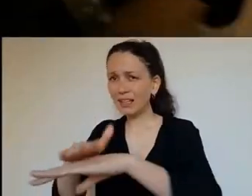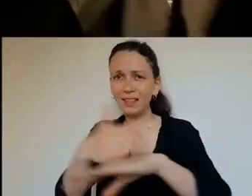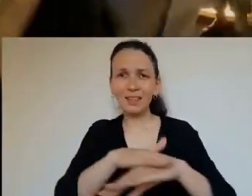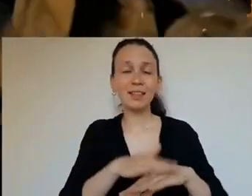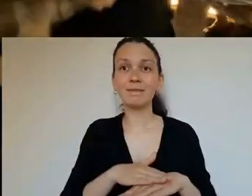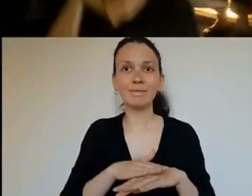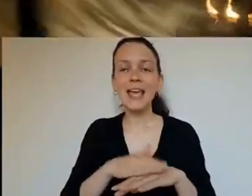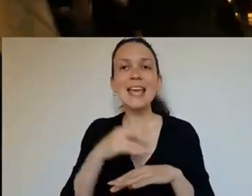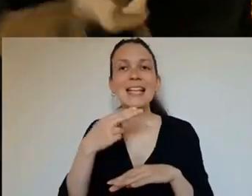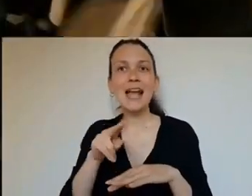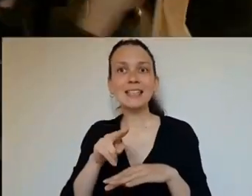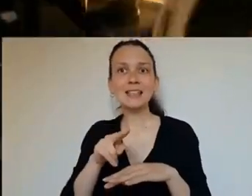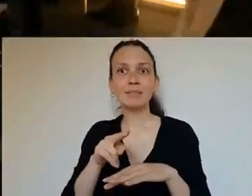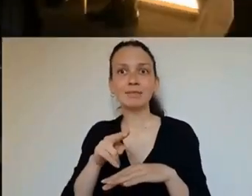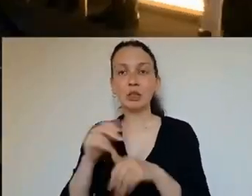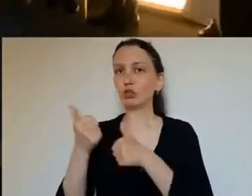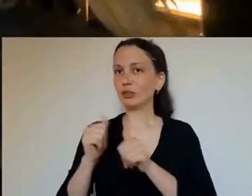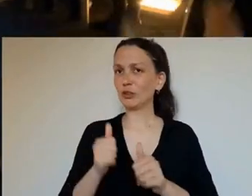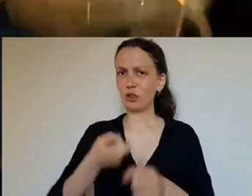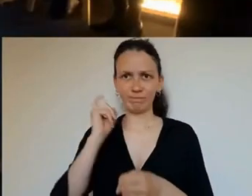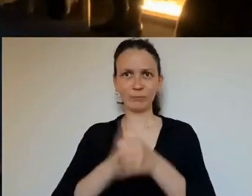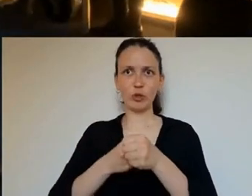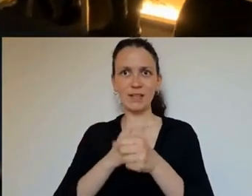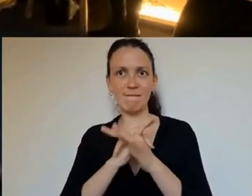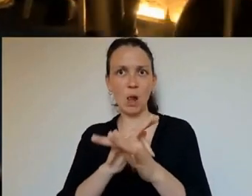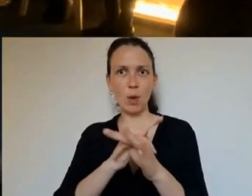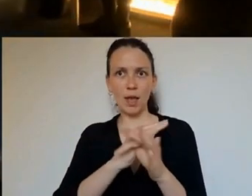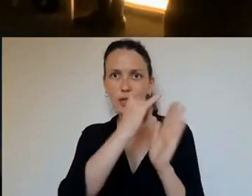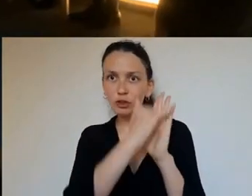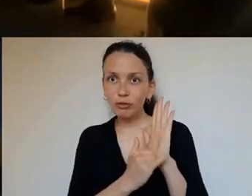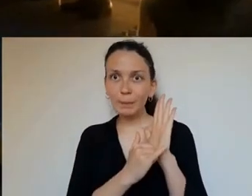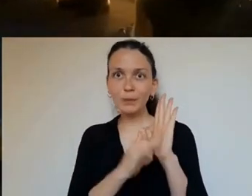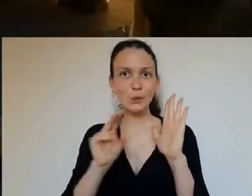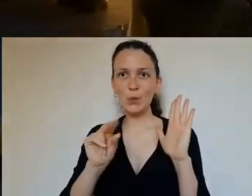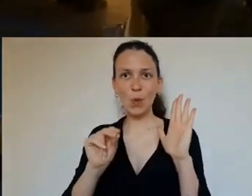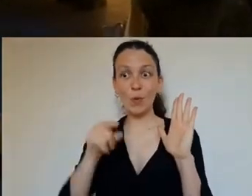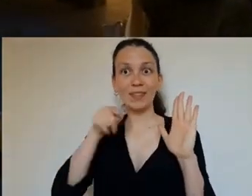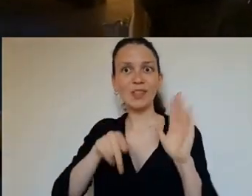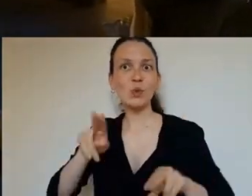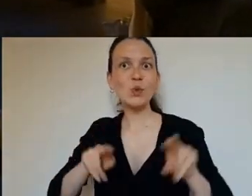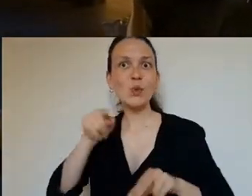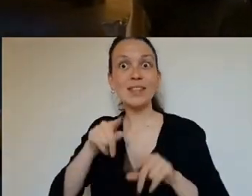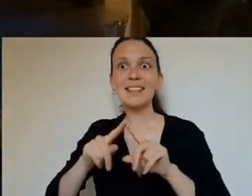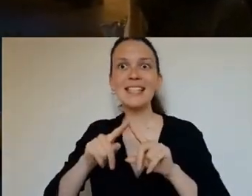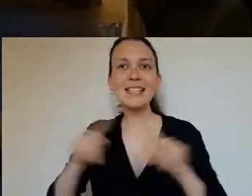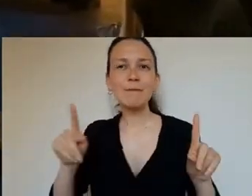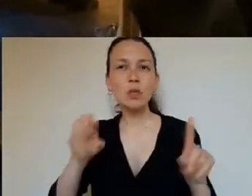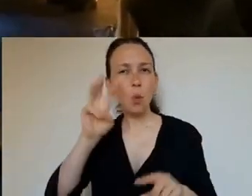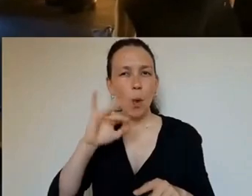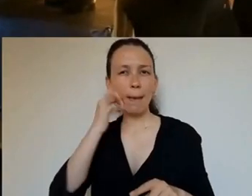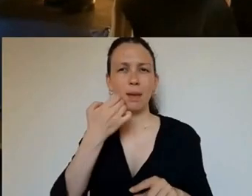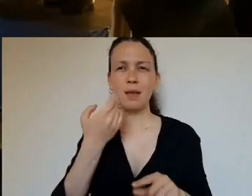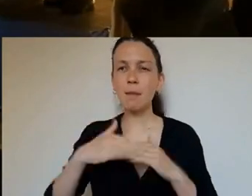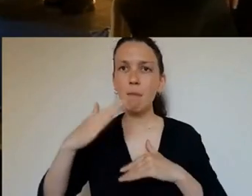This is not a traditional telling, a linear narrative that is absolutely faithful to each word on Deevy's pages. It is something else,